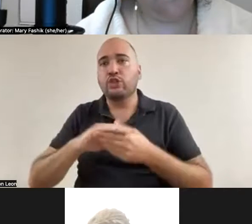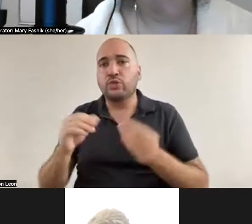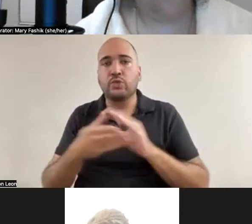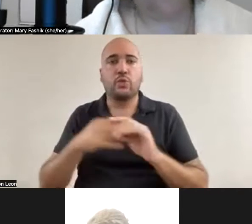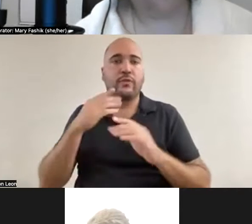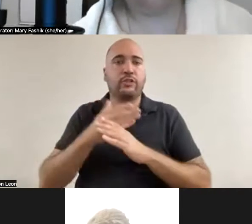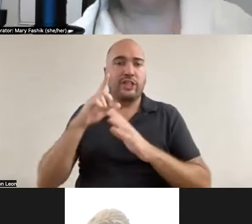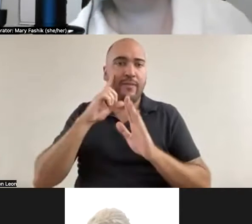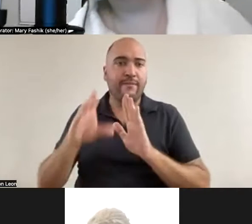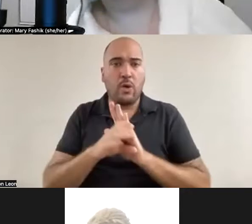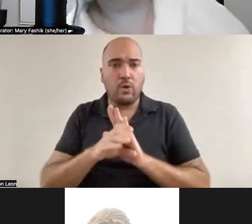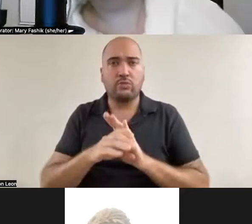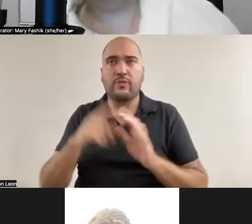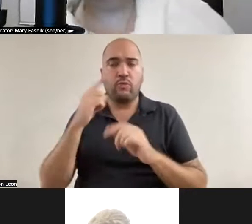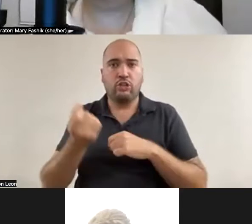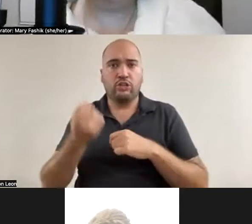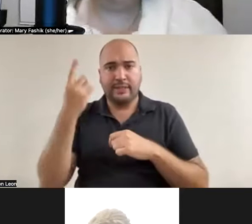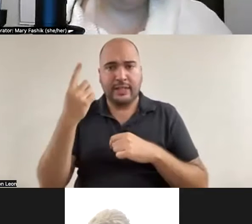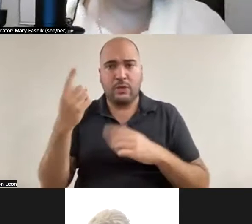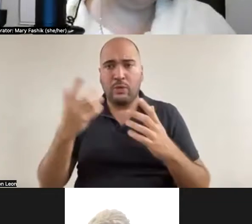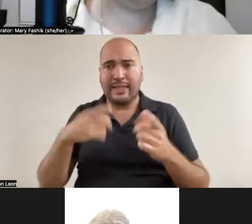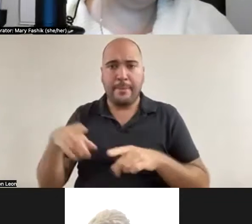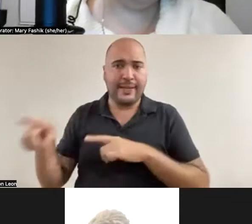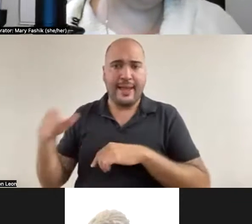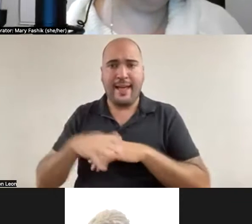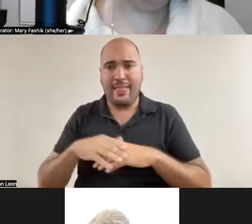sharing photos, for understanding what's happening on the